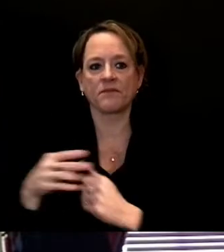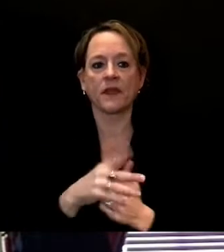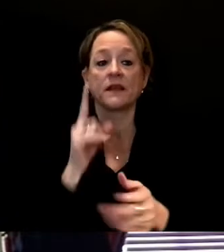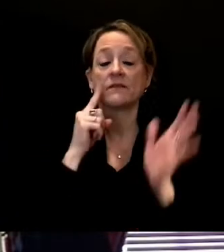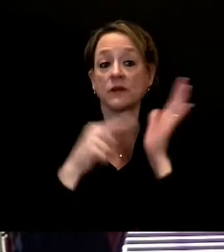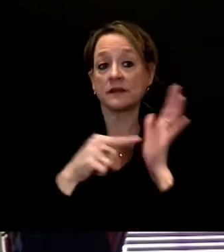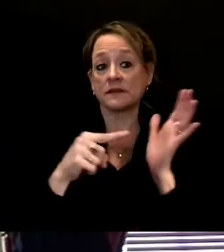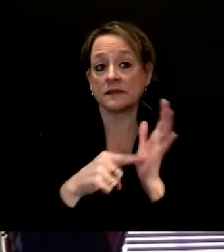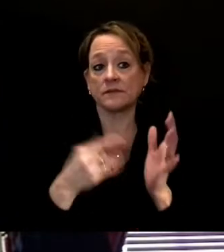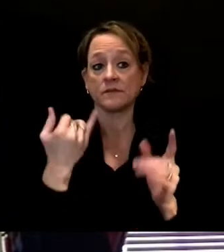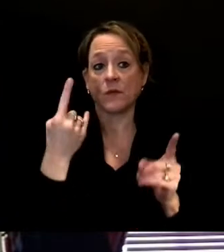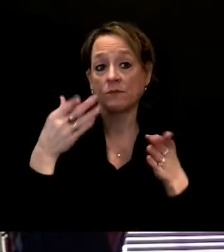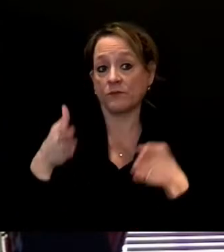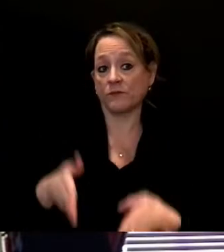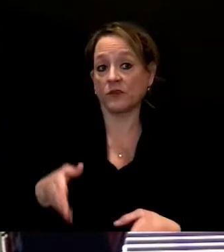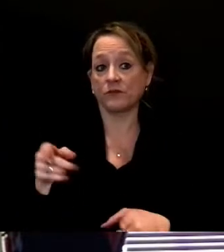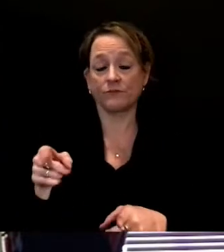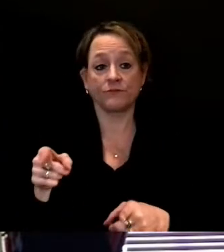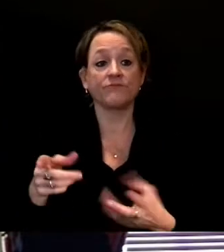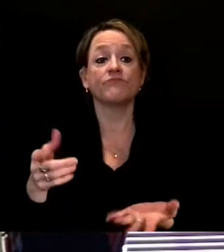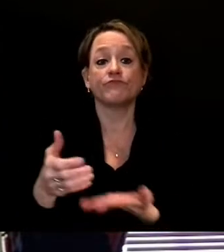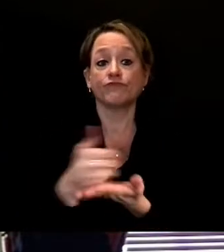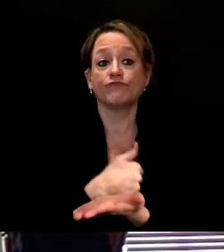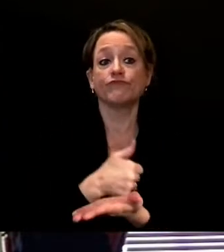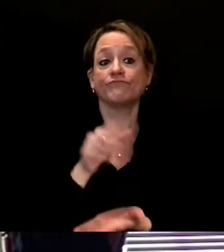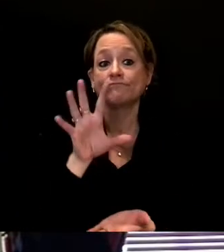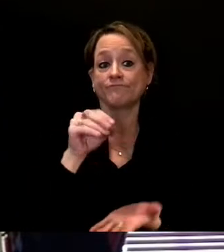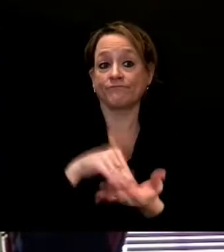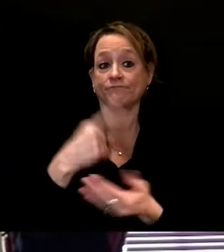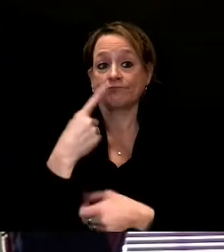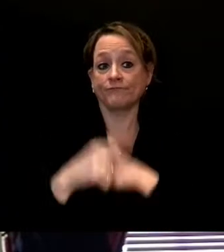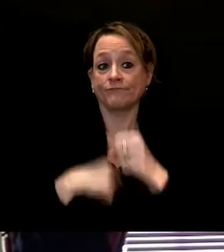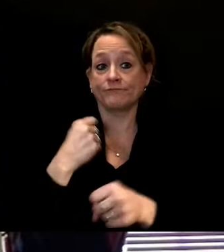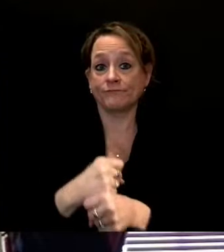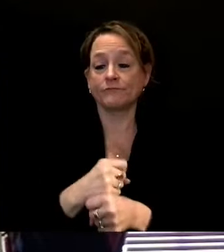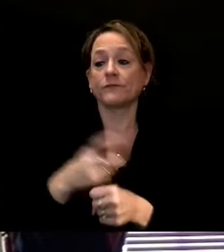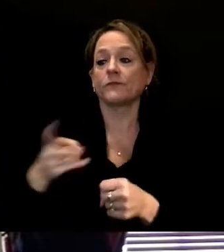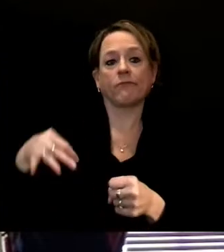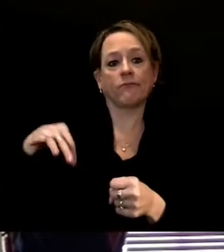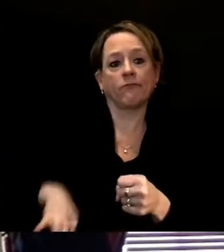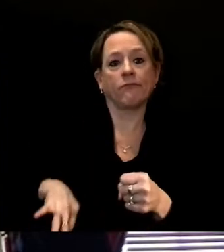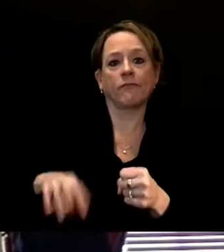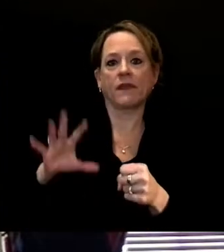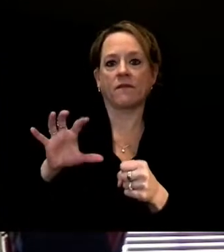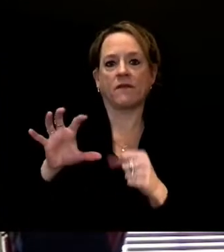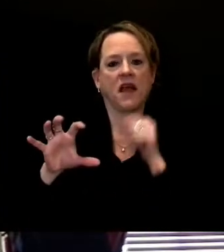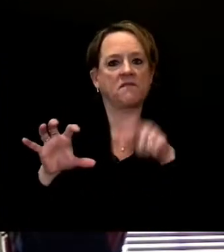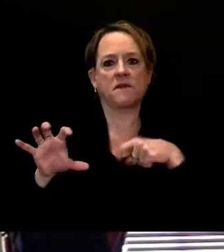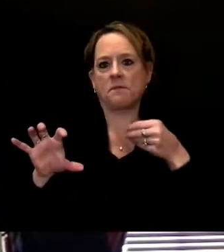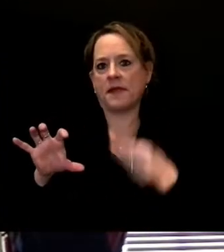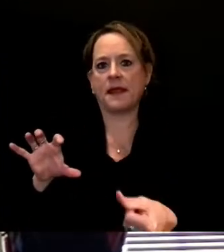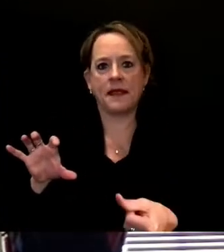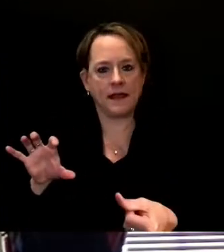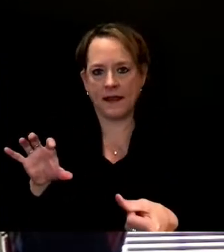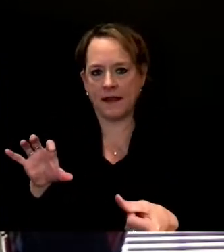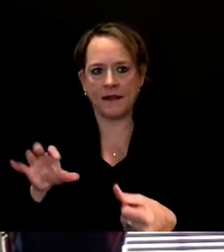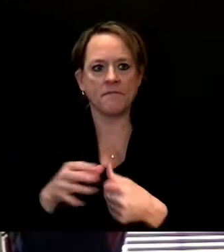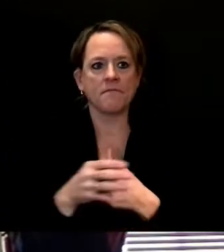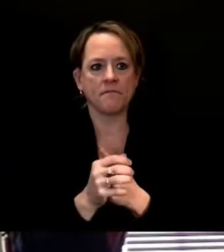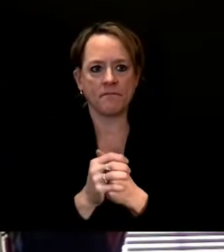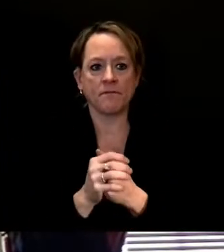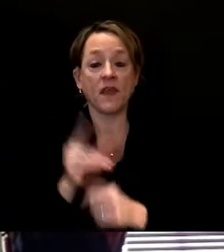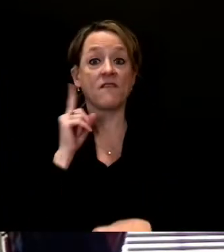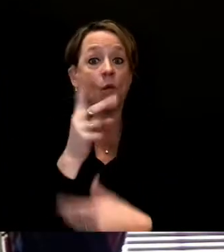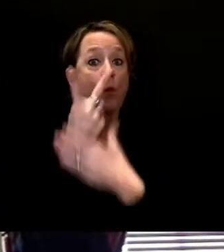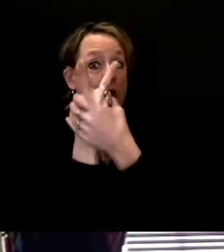see $551 more in their paychecks, while a married couple each earning $50,000 combined will see